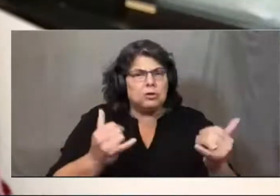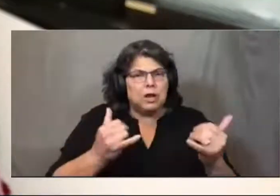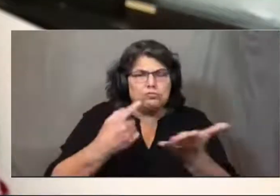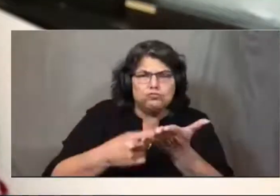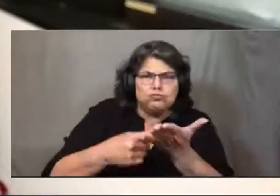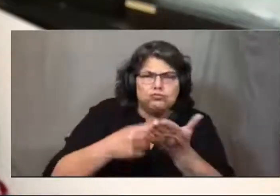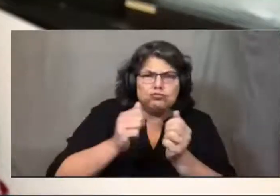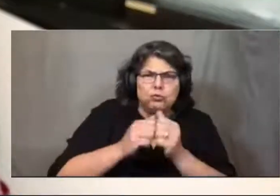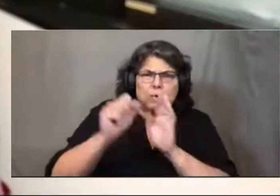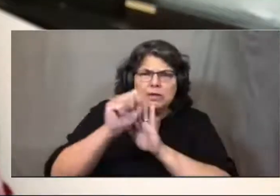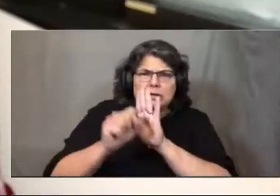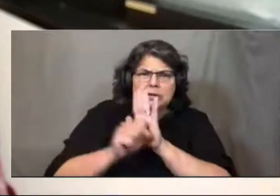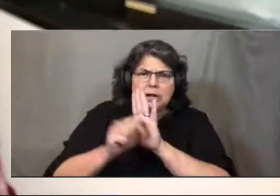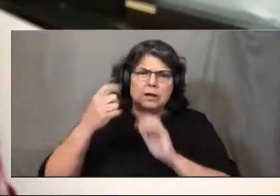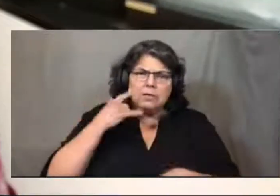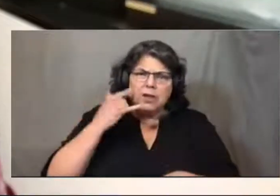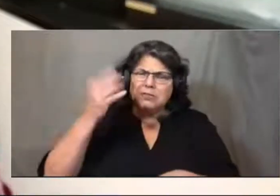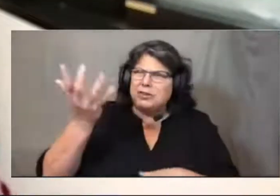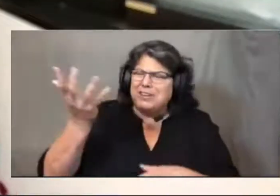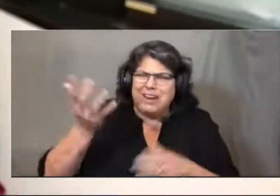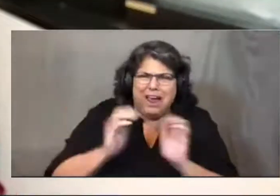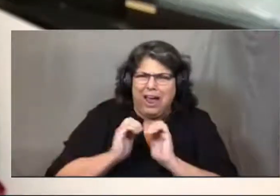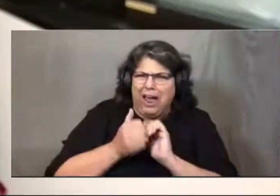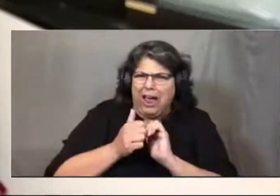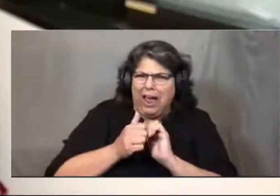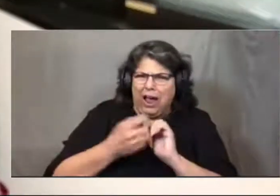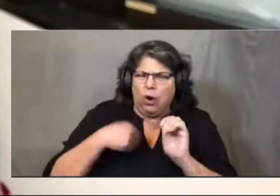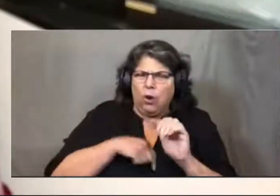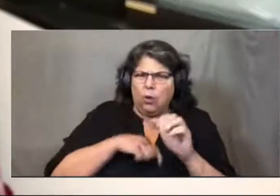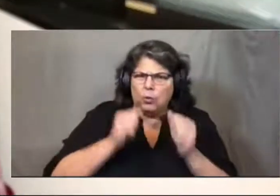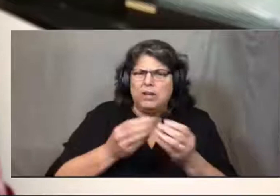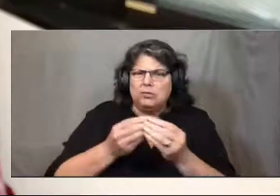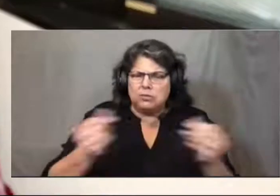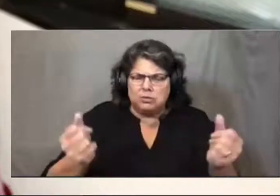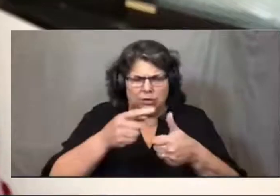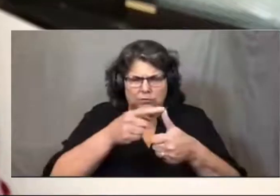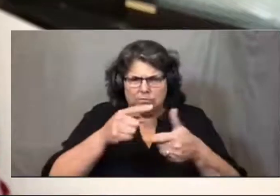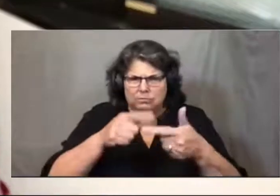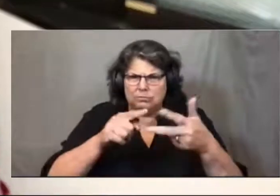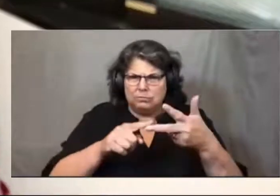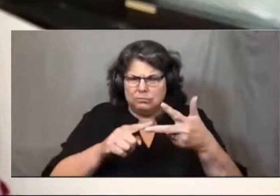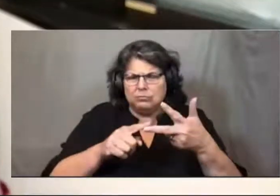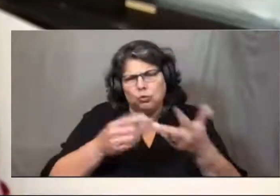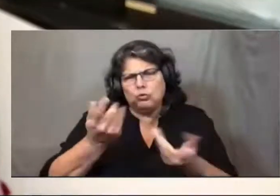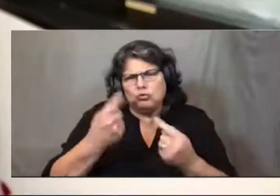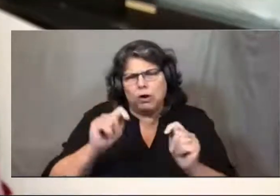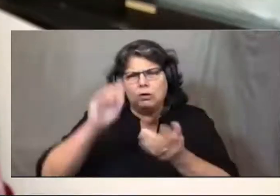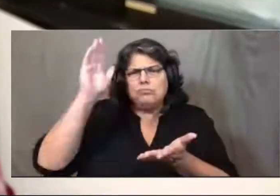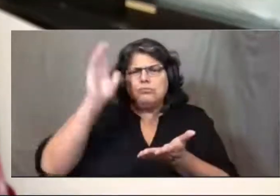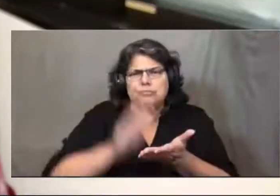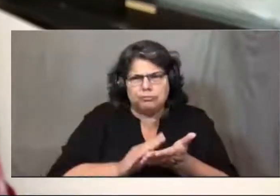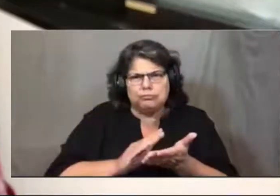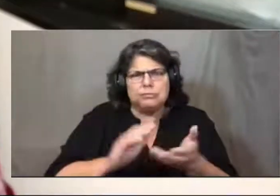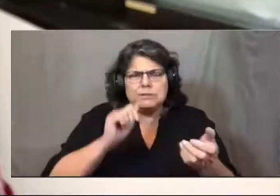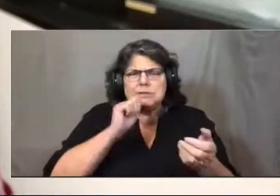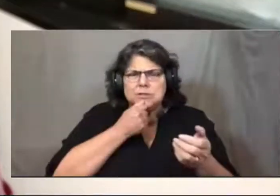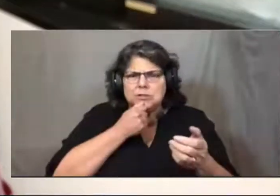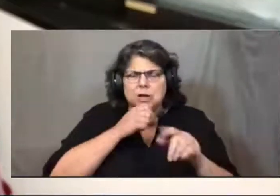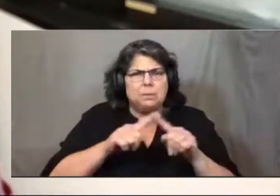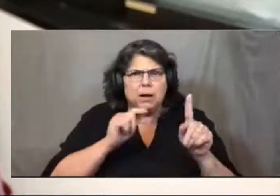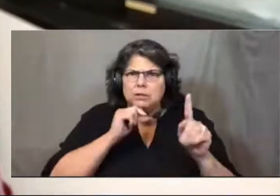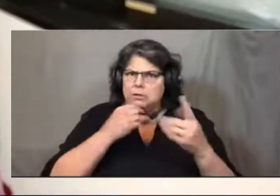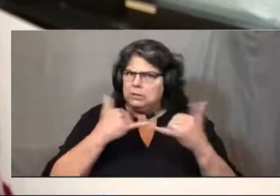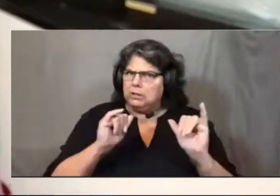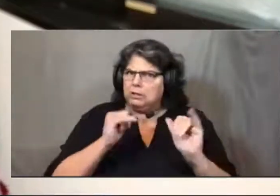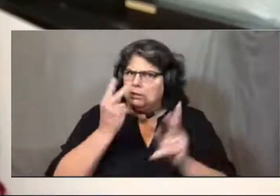good suggestions to relieve these three problems together without increasing our risk. We want